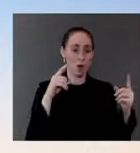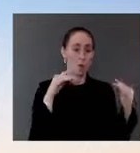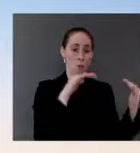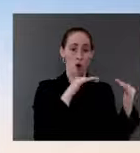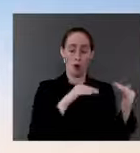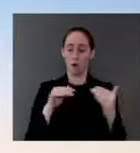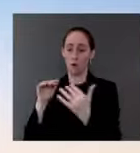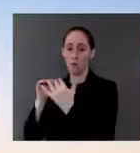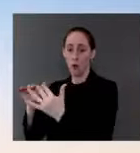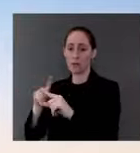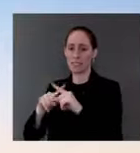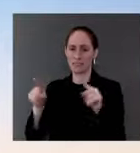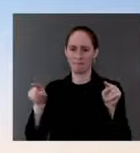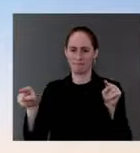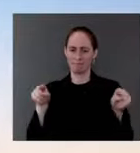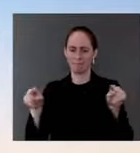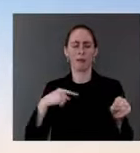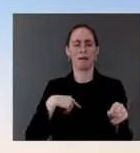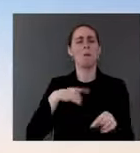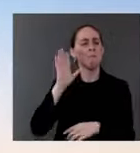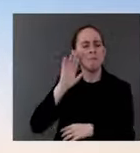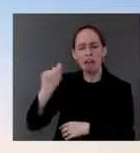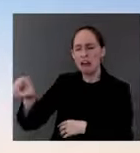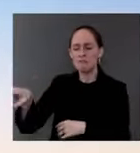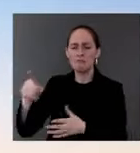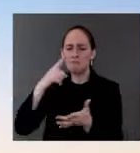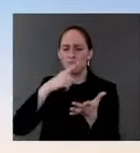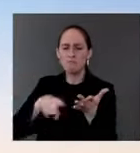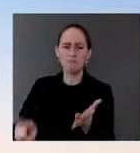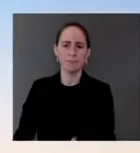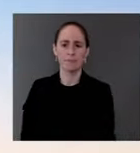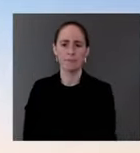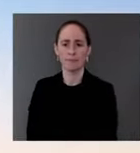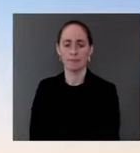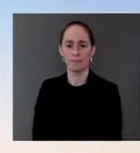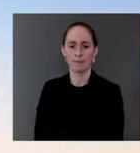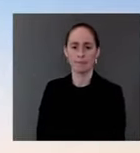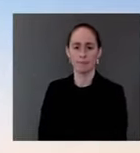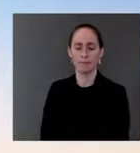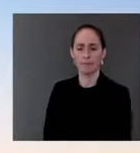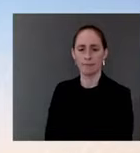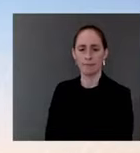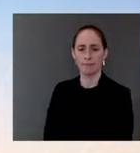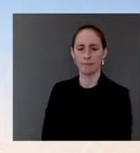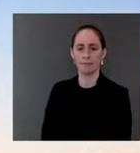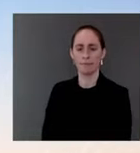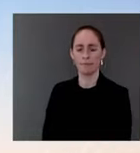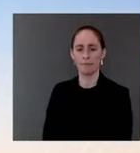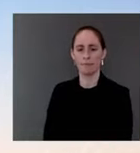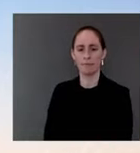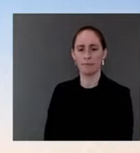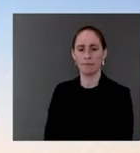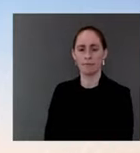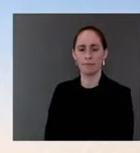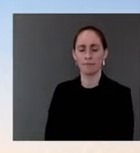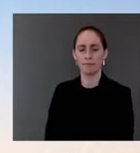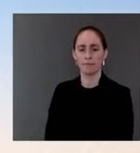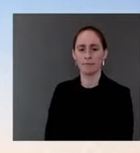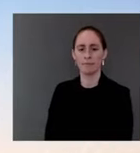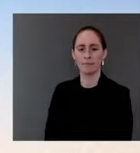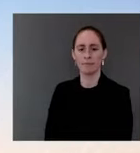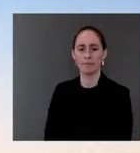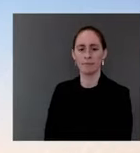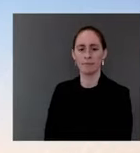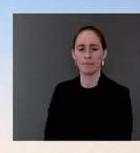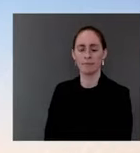of Austin Tice, the journalist who's been captive in Syria for so long, was going to be meeting with the National Security Advisor. Do you have an update